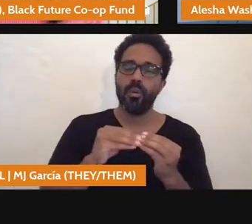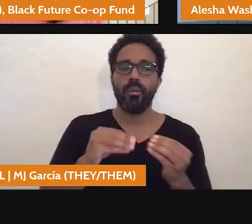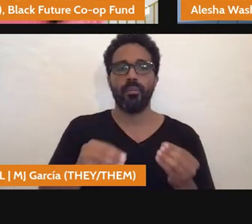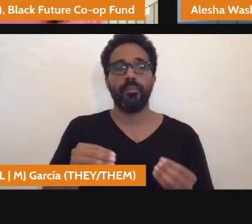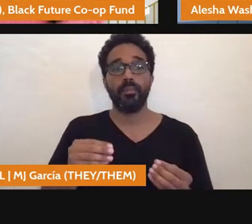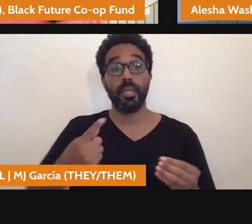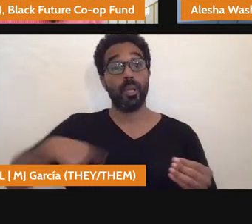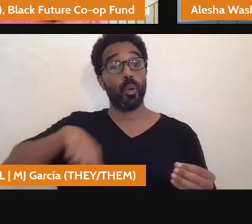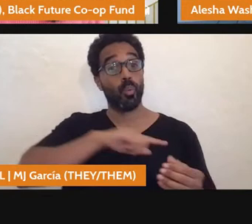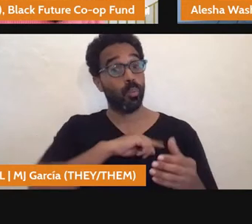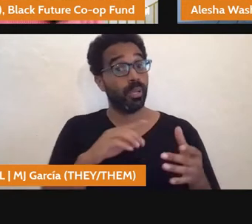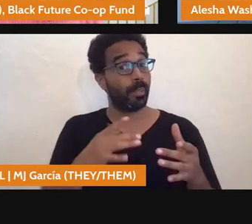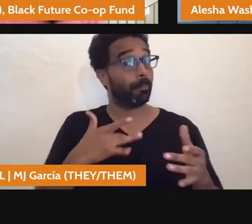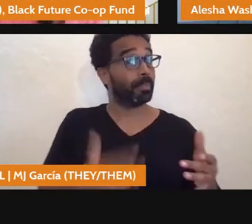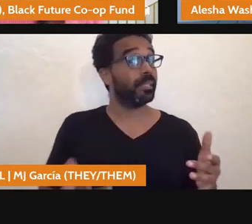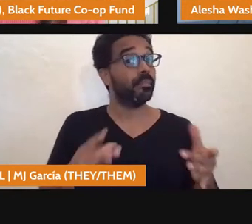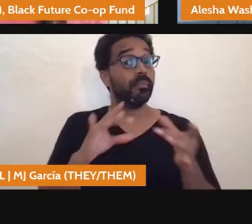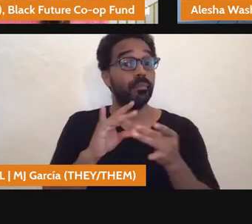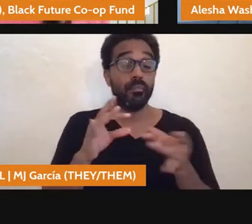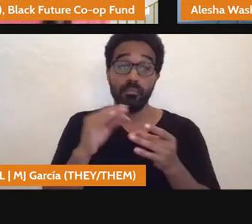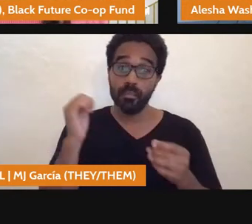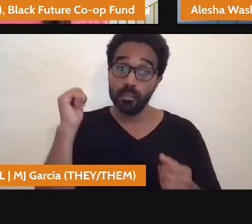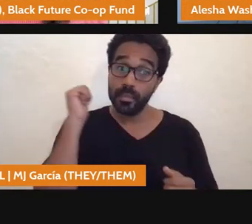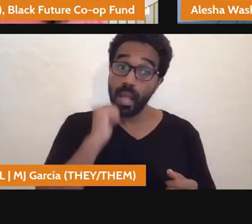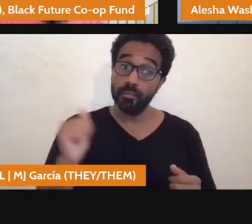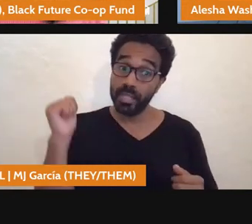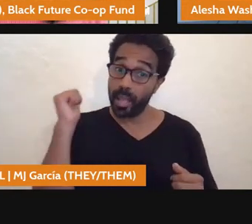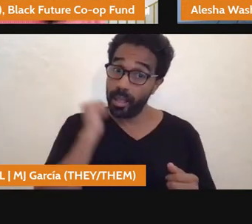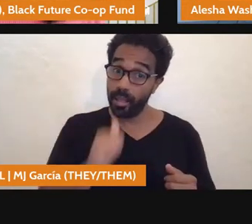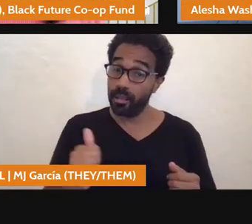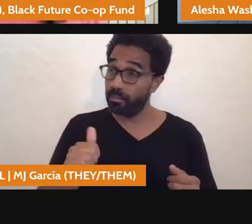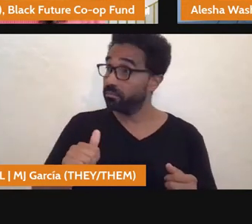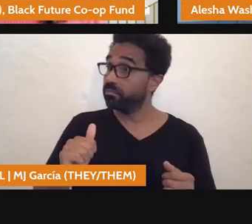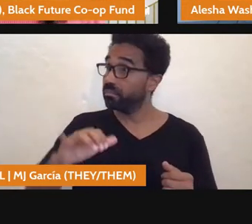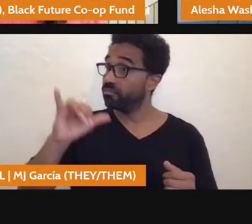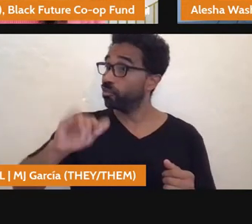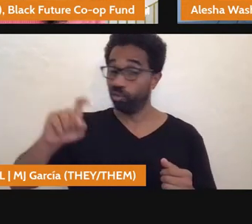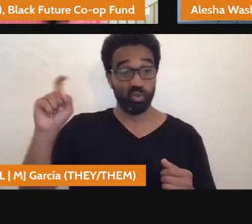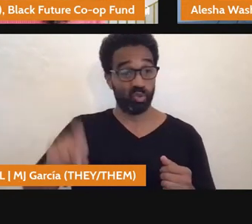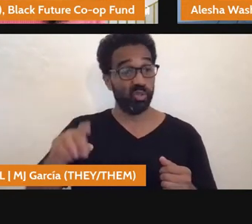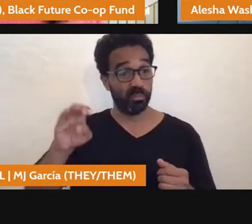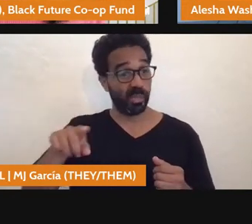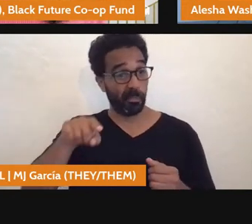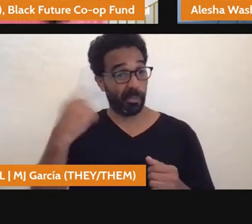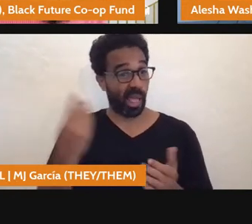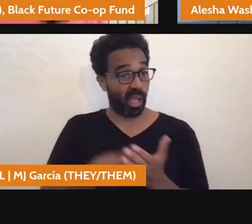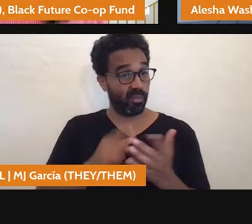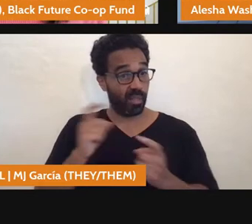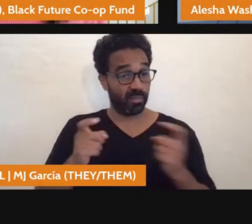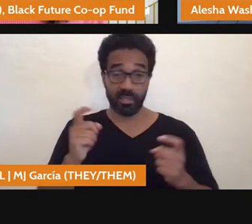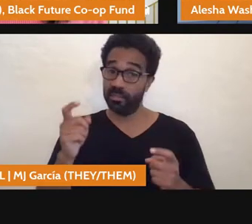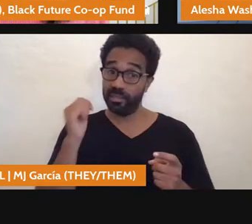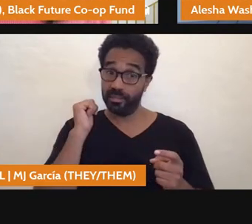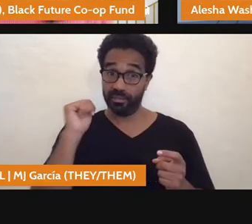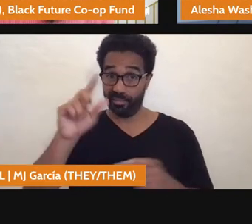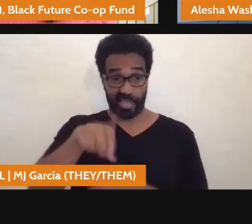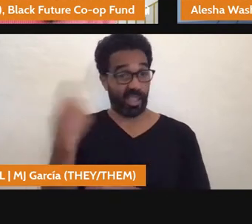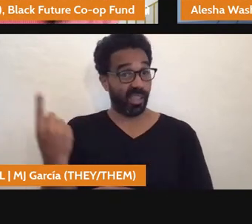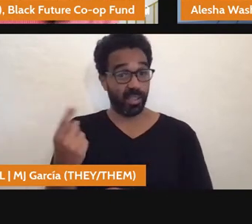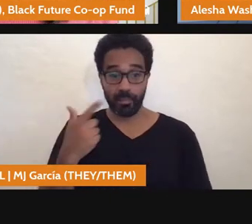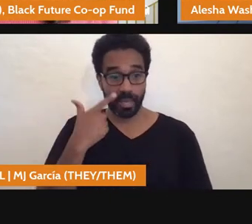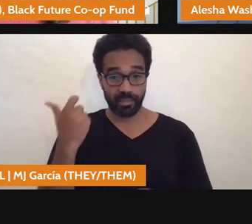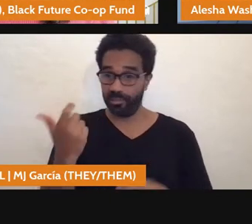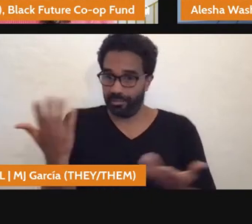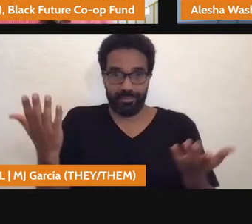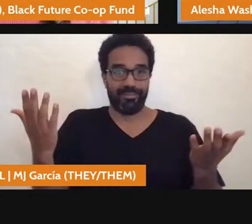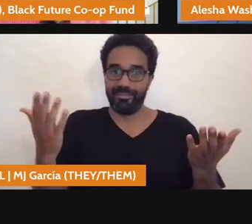Future Co-op Fund, you know, every day is Black Philanthropy Day, because this is the work that we do every single day. And just want to